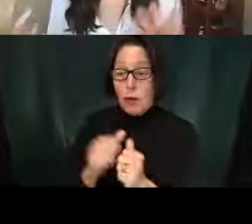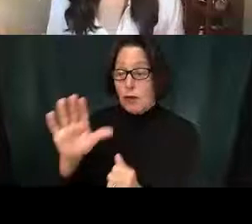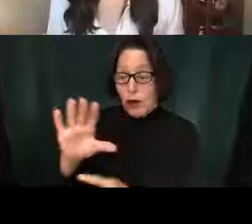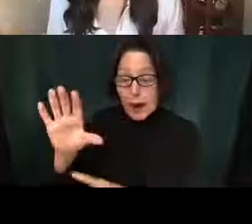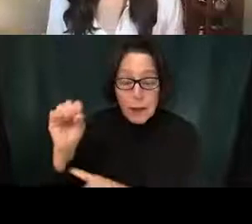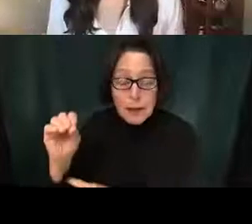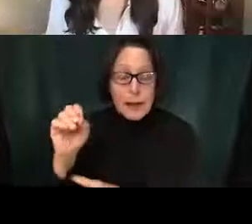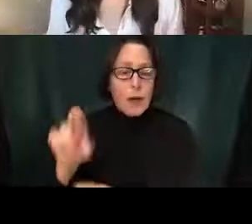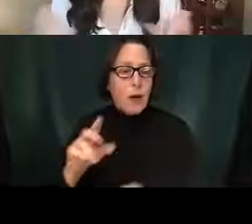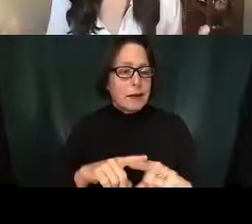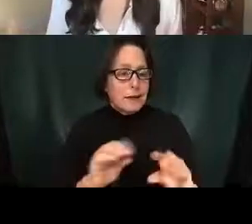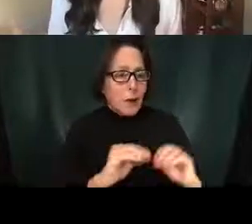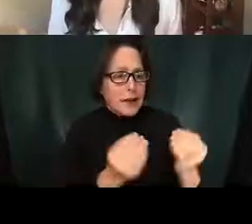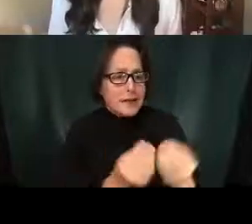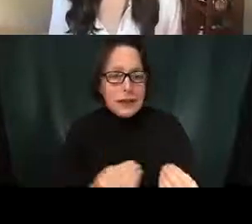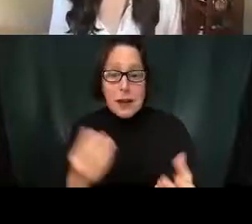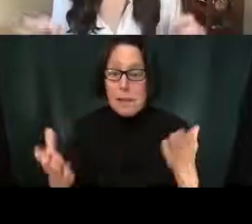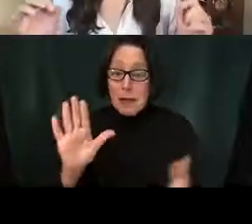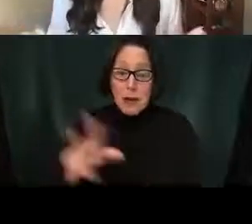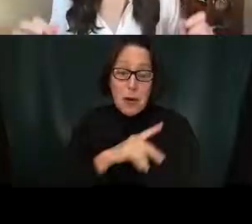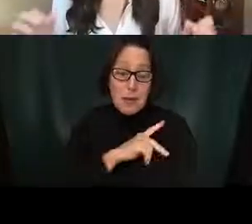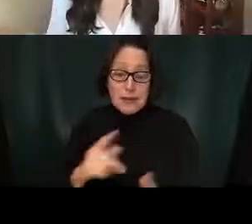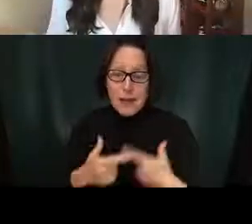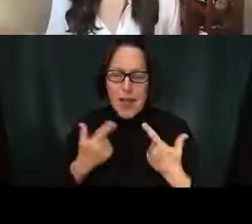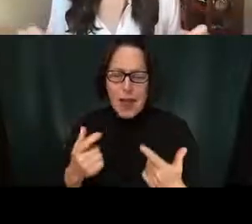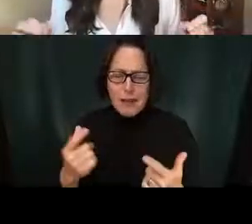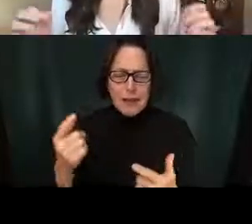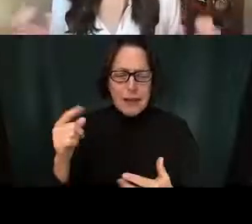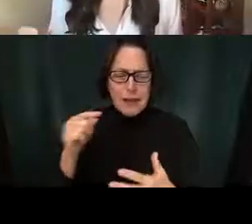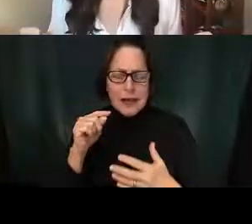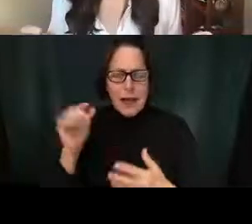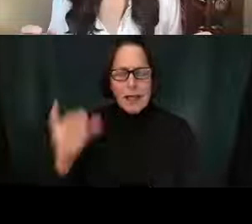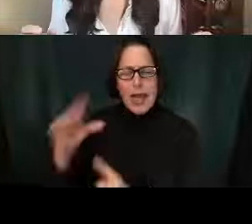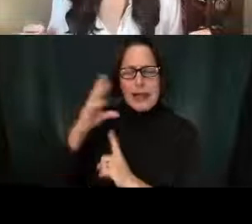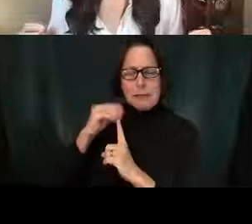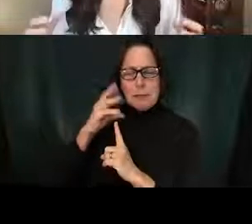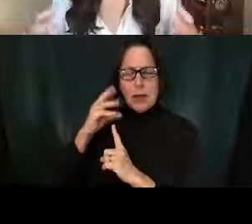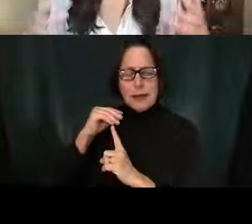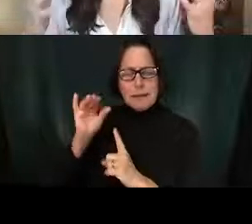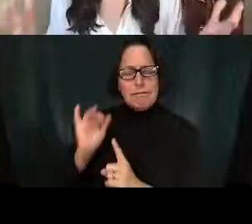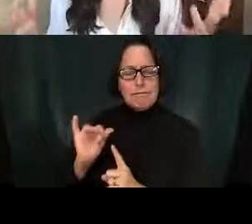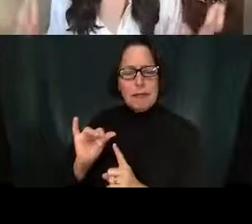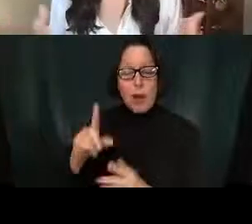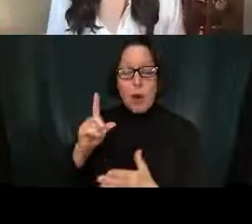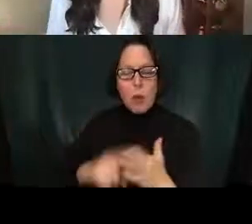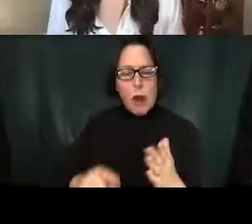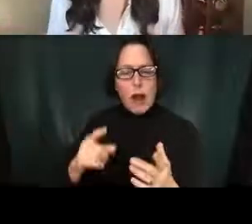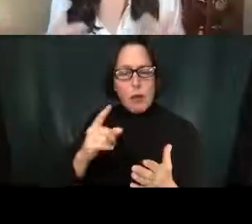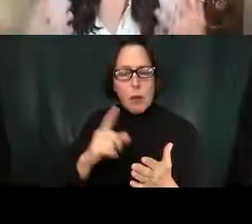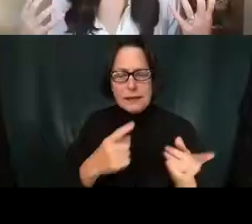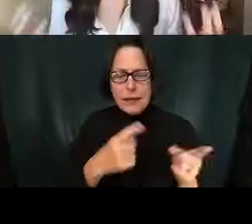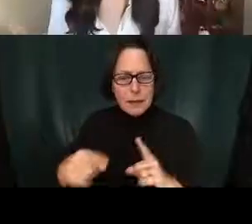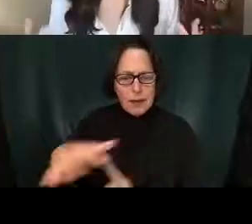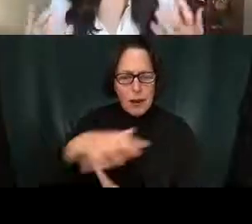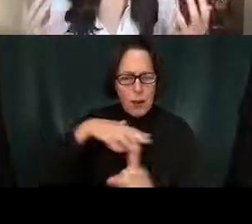at a different organization. It could be in your personal life. What were some of the conditions that surrounded that time where you